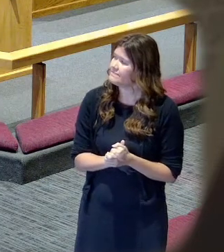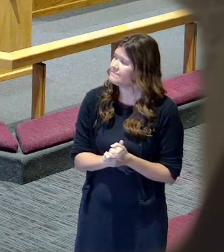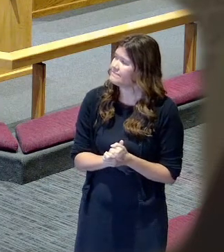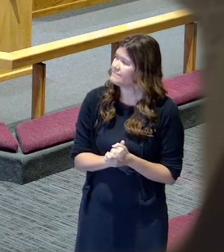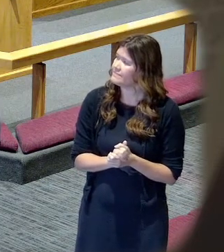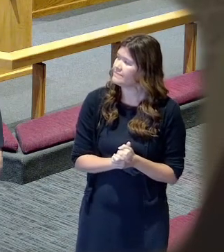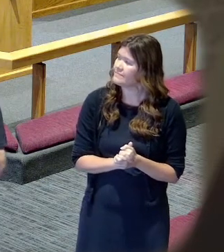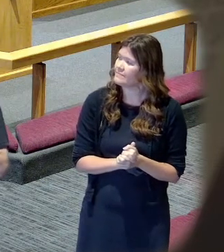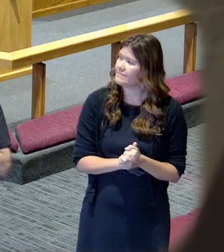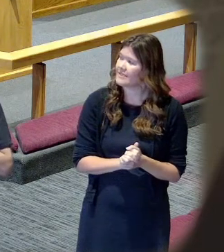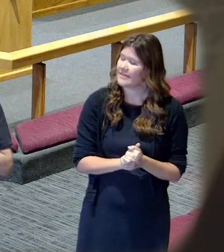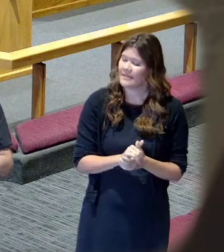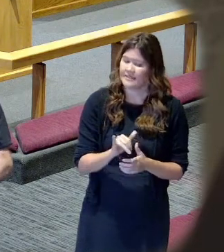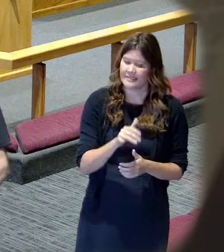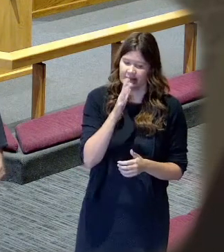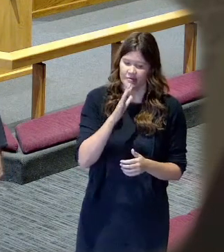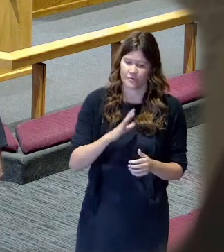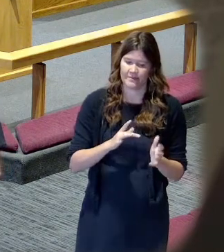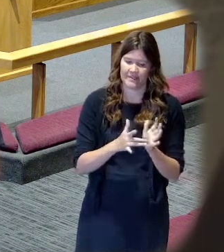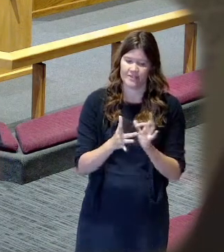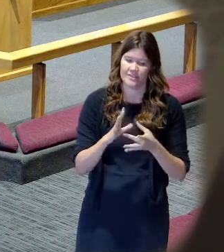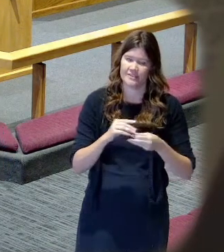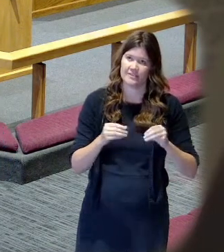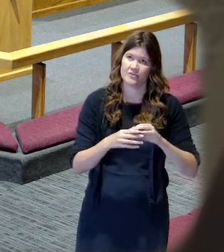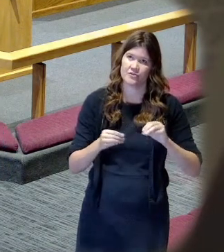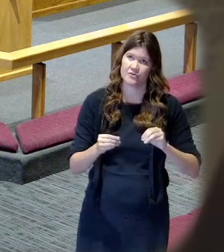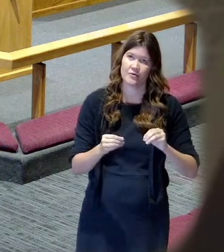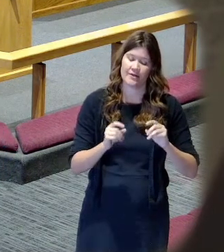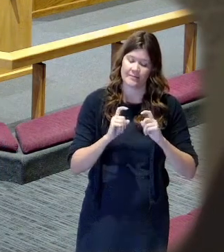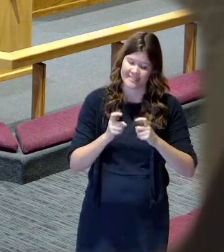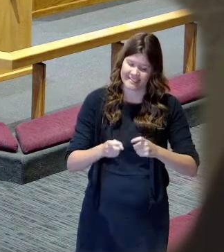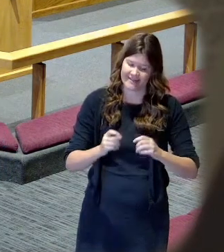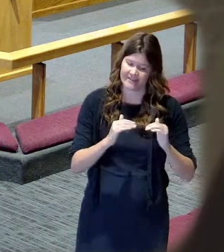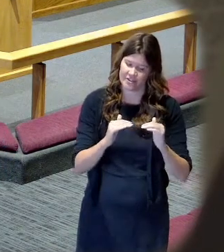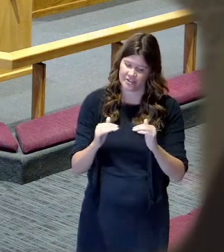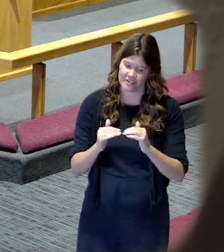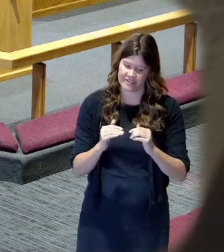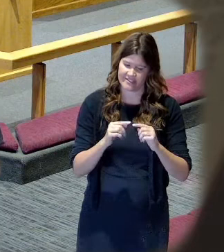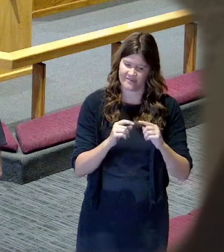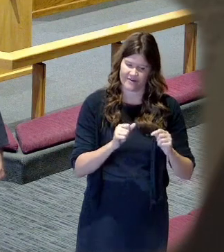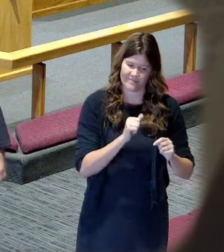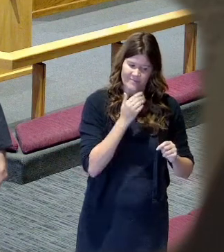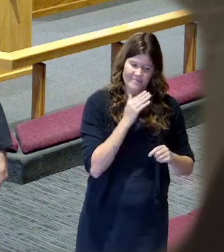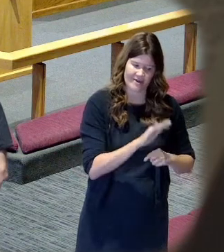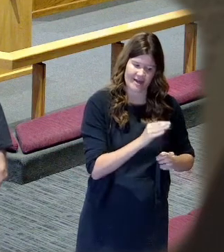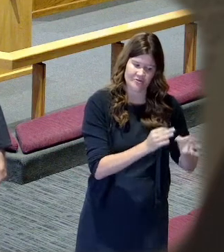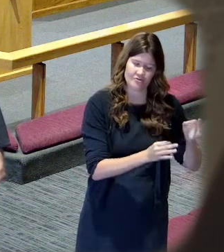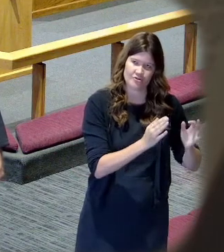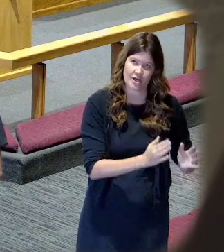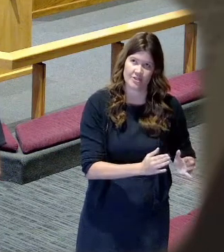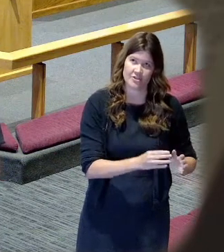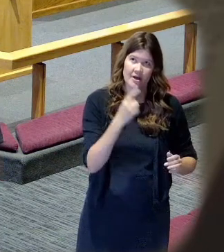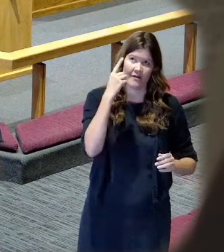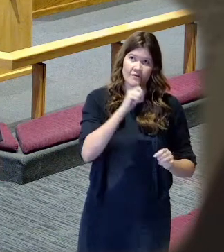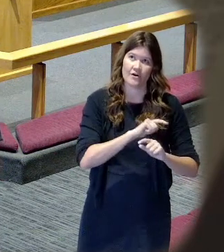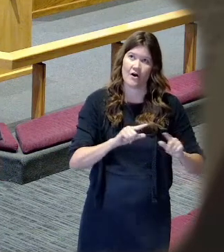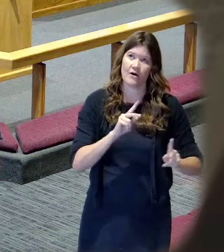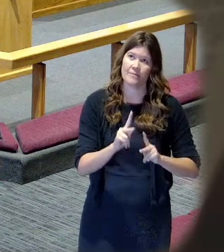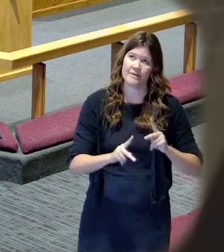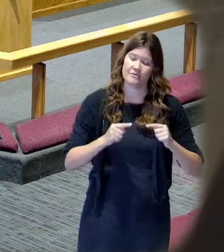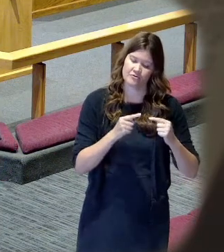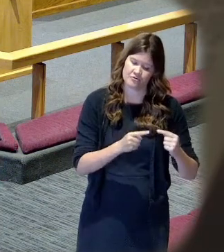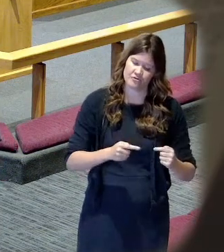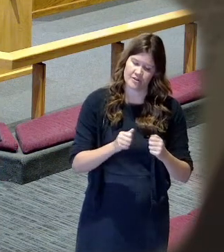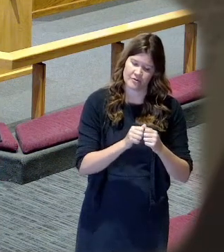As the woman in Jesus' parable was granted justice, even from the unjust judge, for all who deal with